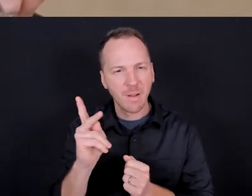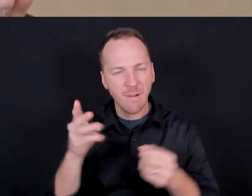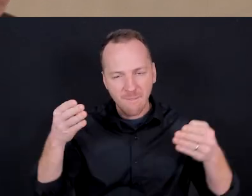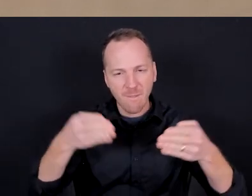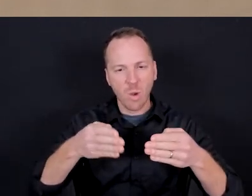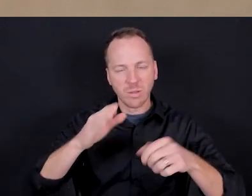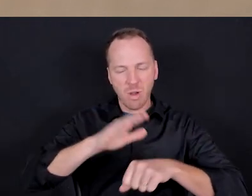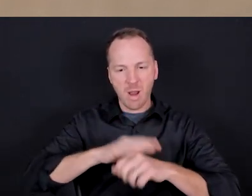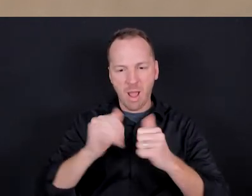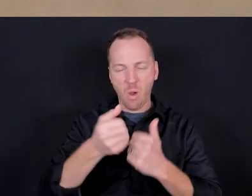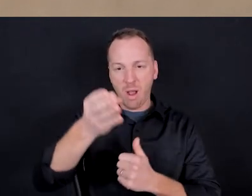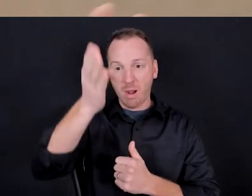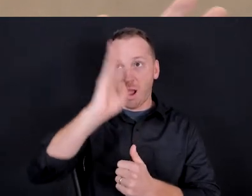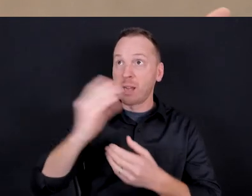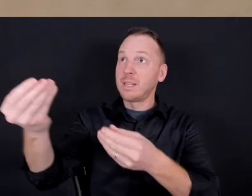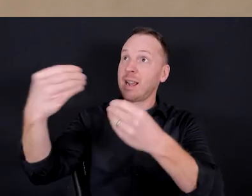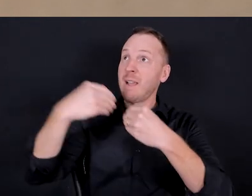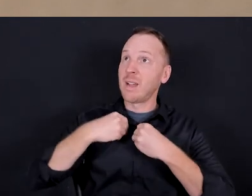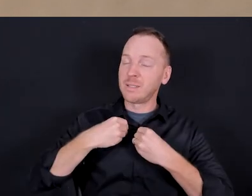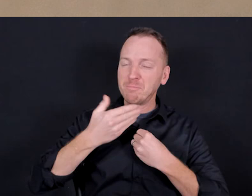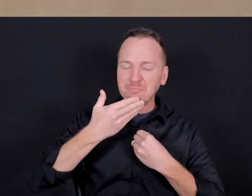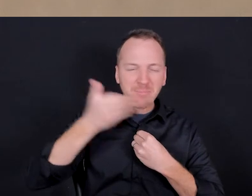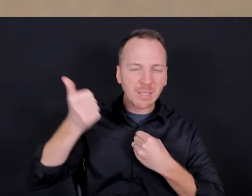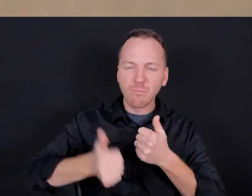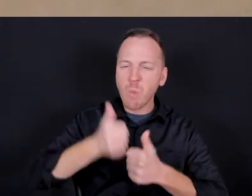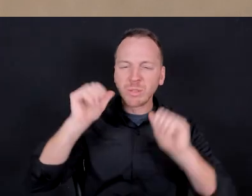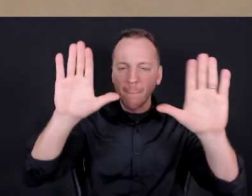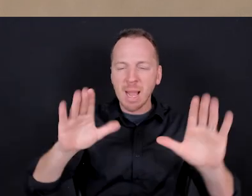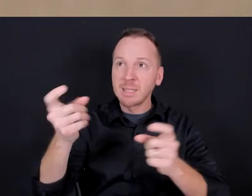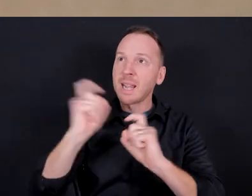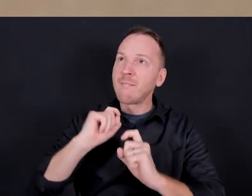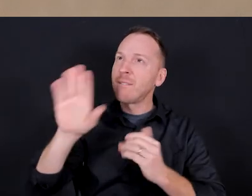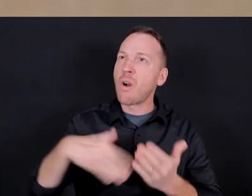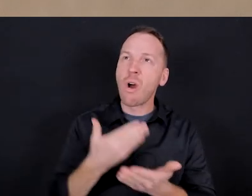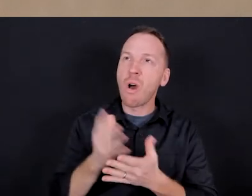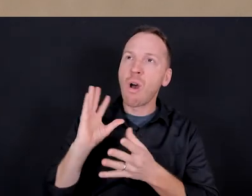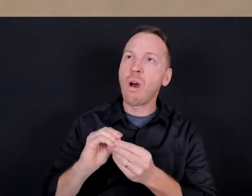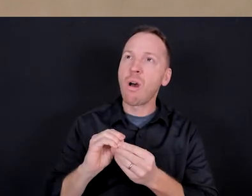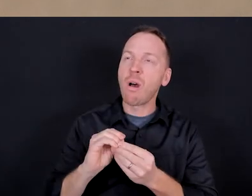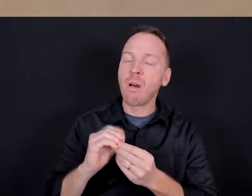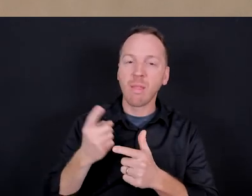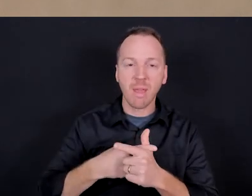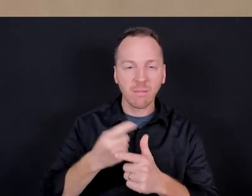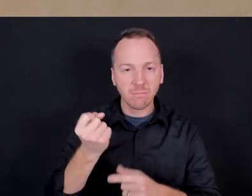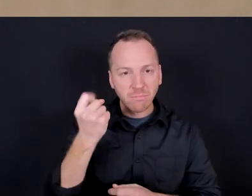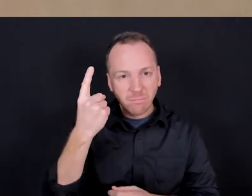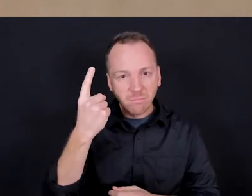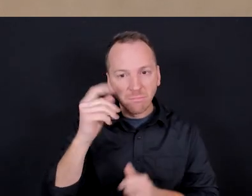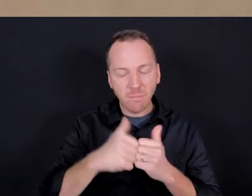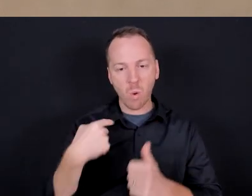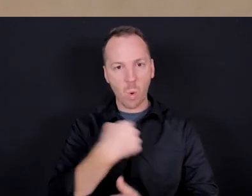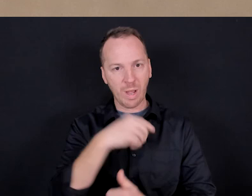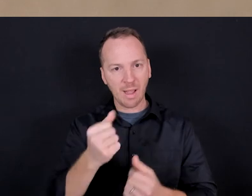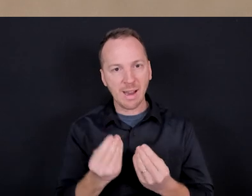focusing on how God has given us the most amazing gift of all, and then by discovering how we